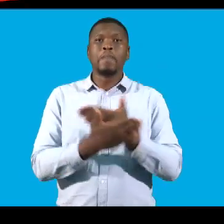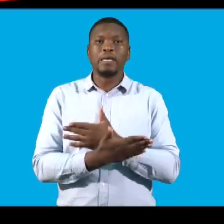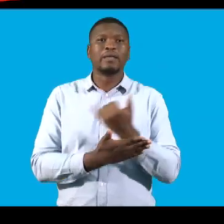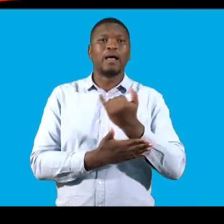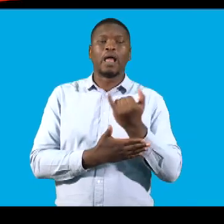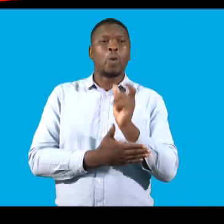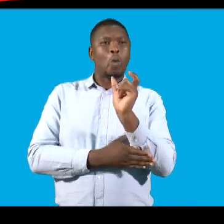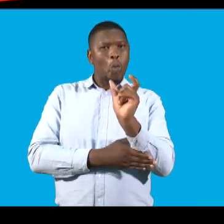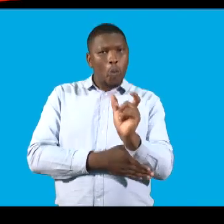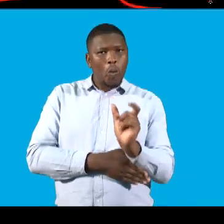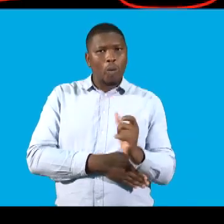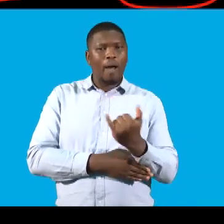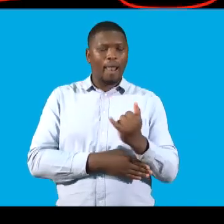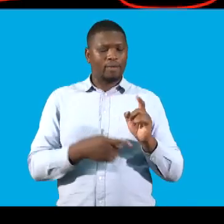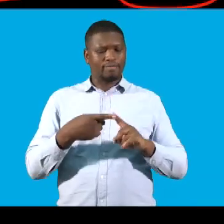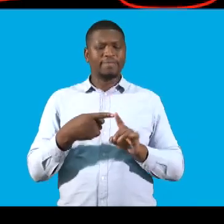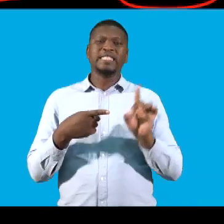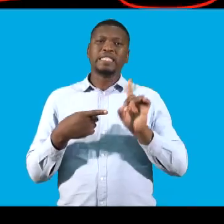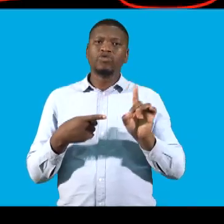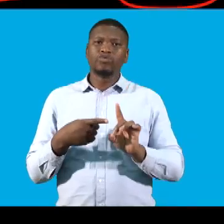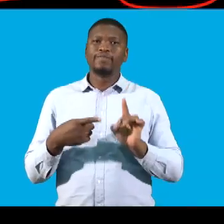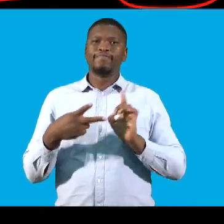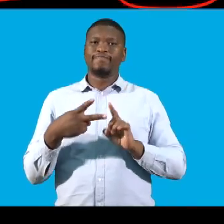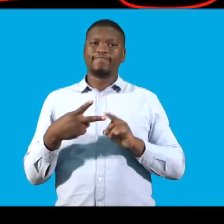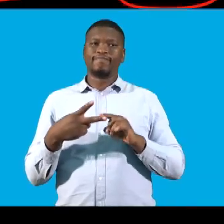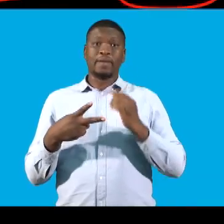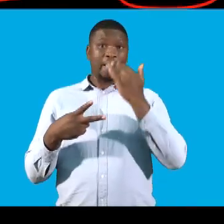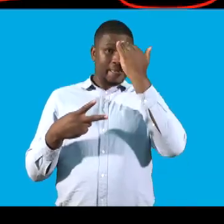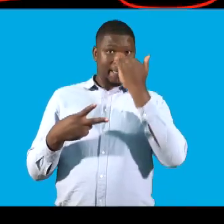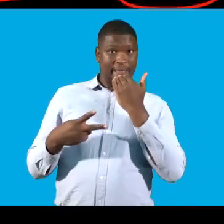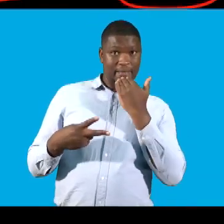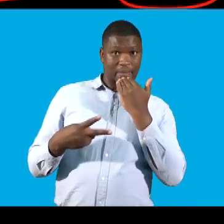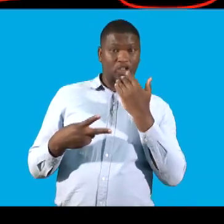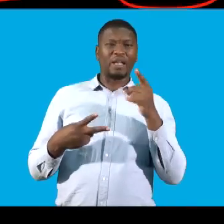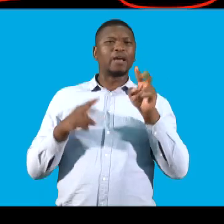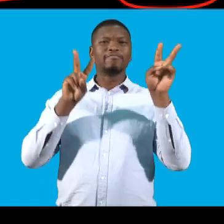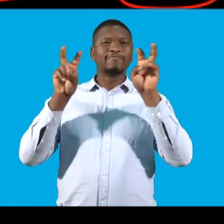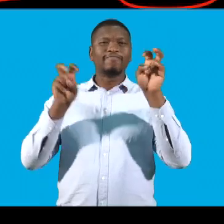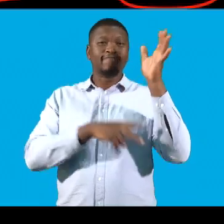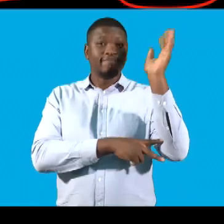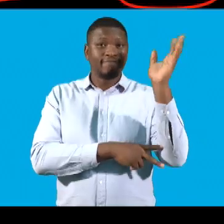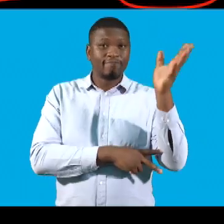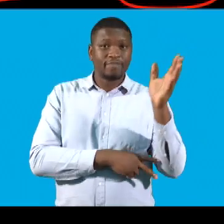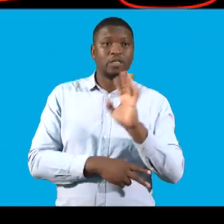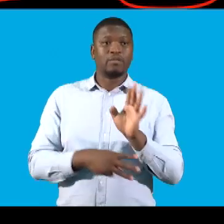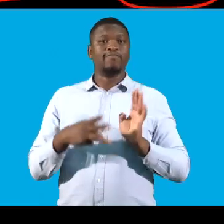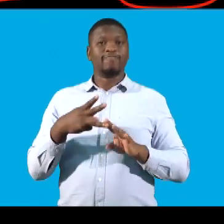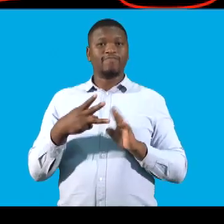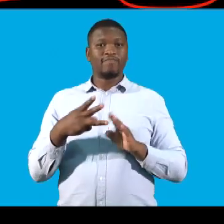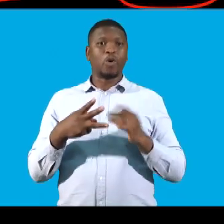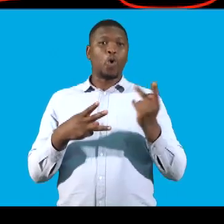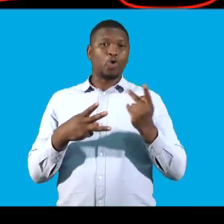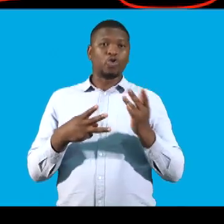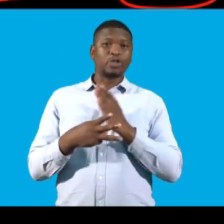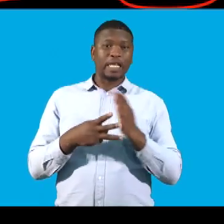literary terminology, like diction, imagery referring to figures of speech, and diction referring to the choice of words.